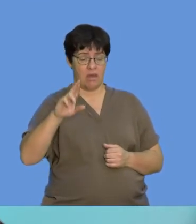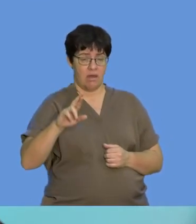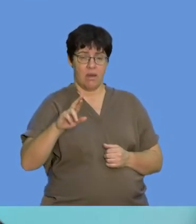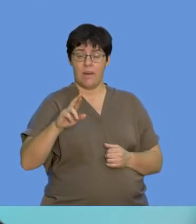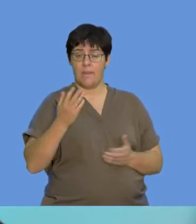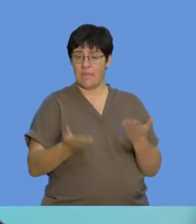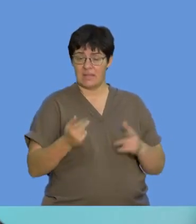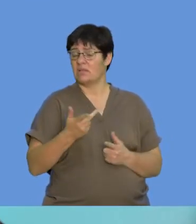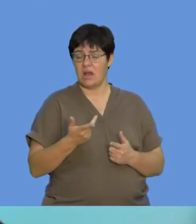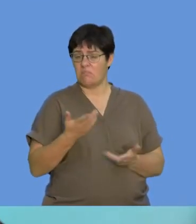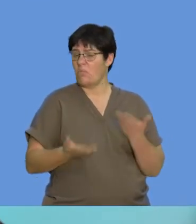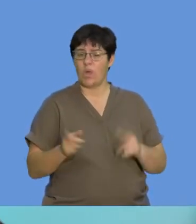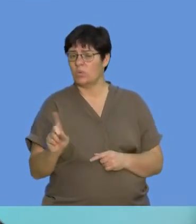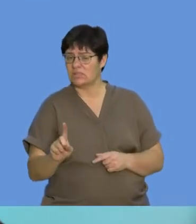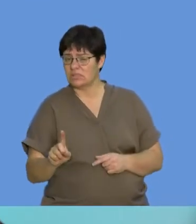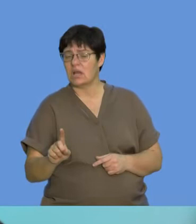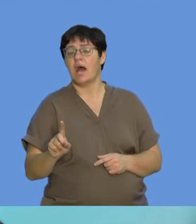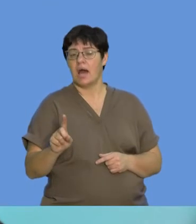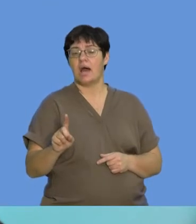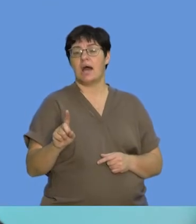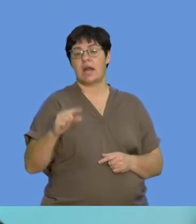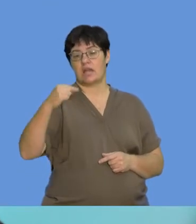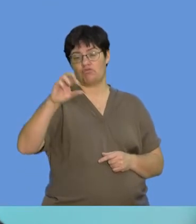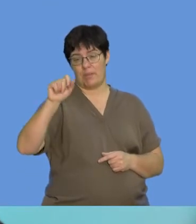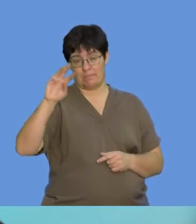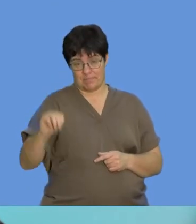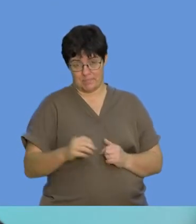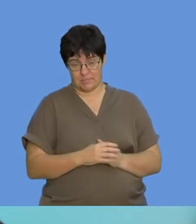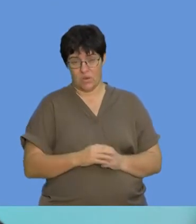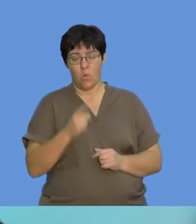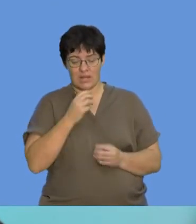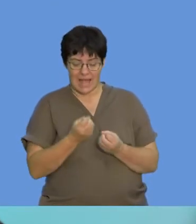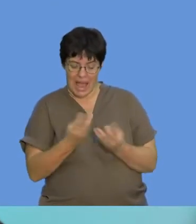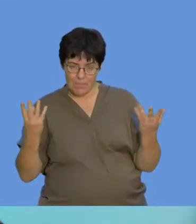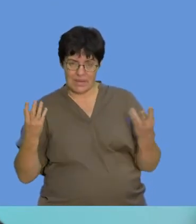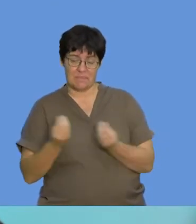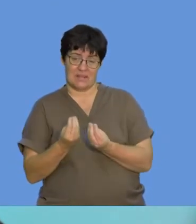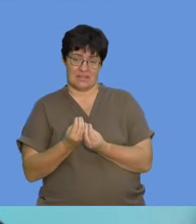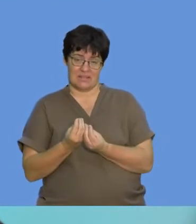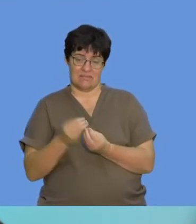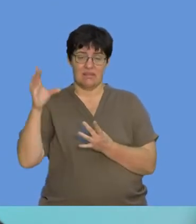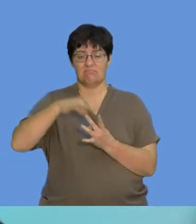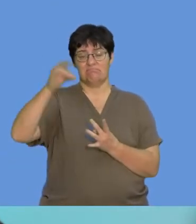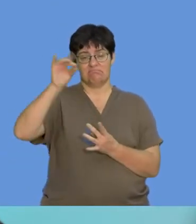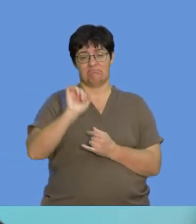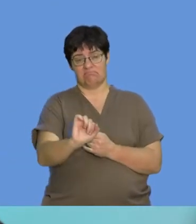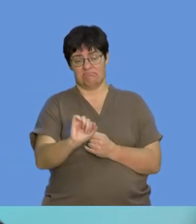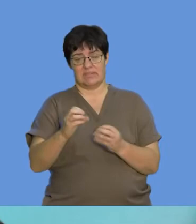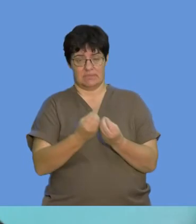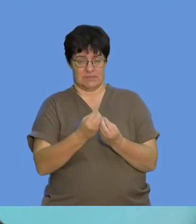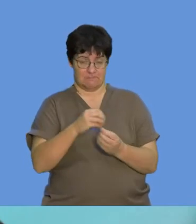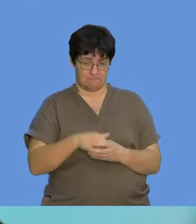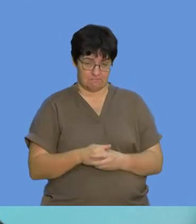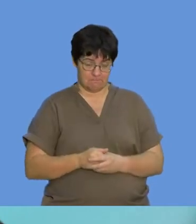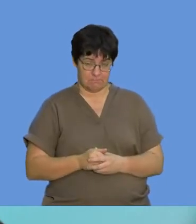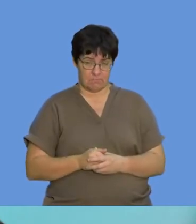is actually measured in grams, because we talk about mass as, amount of matter in a sample